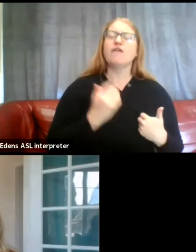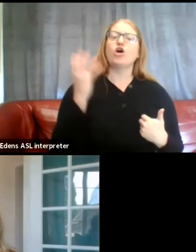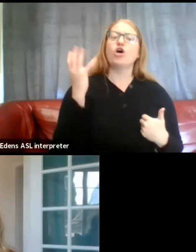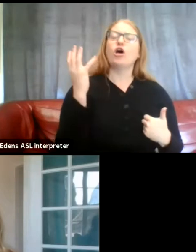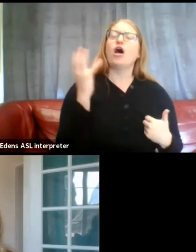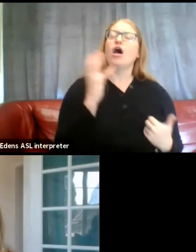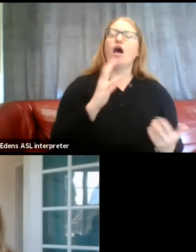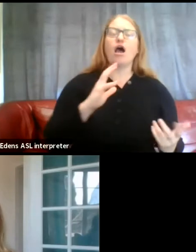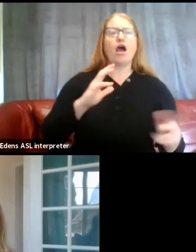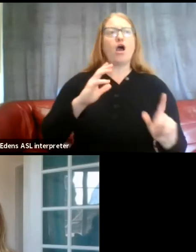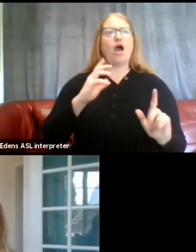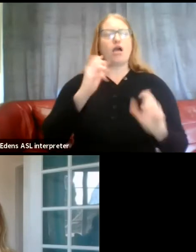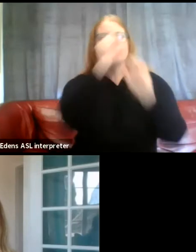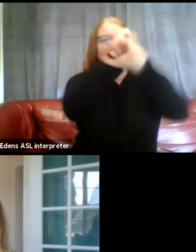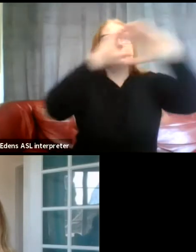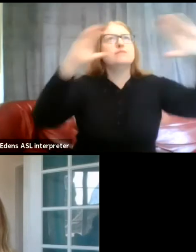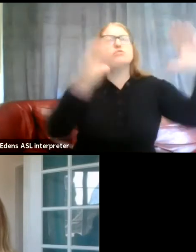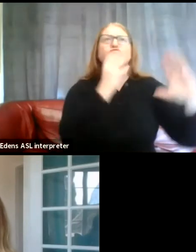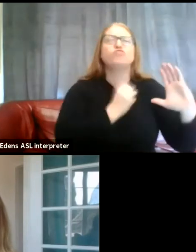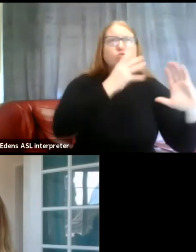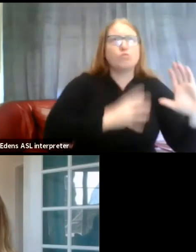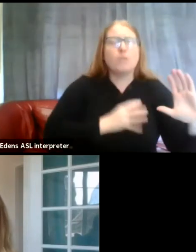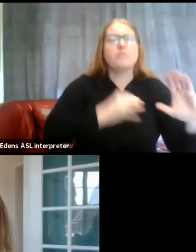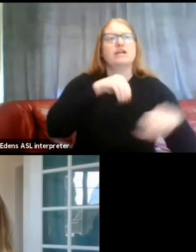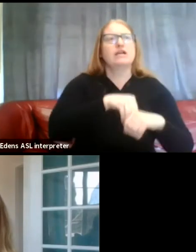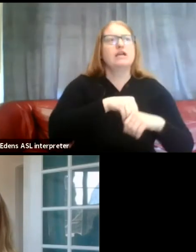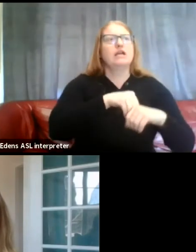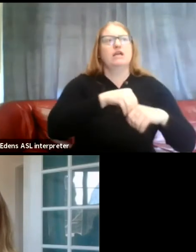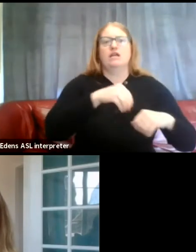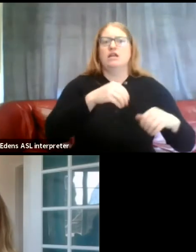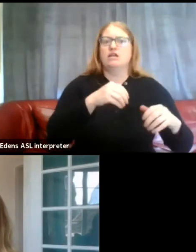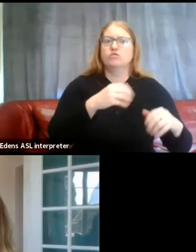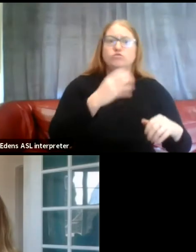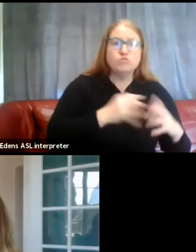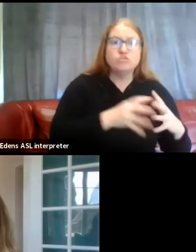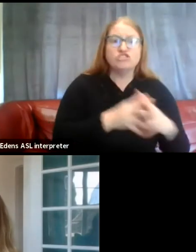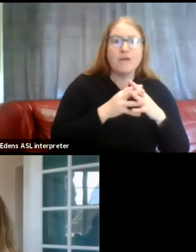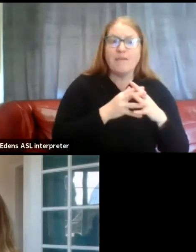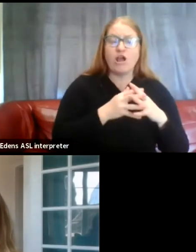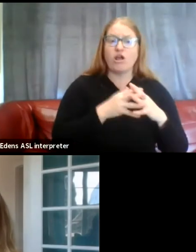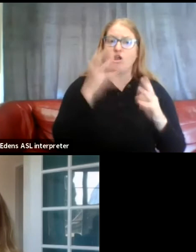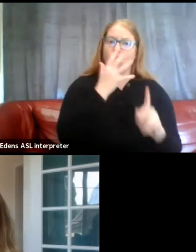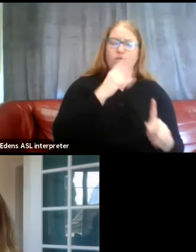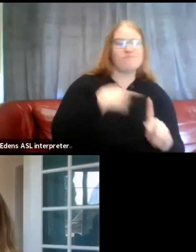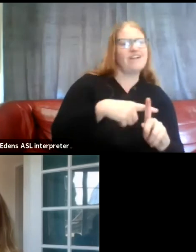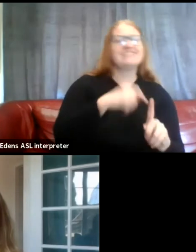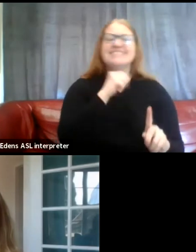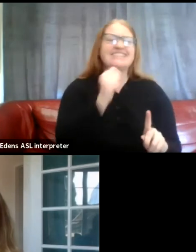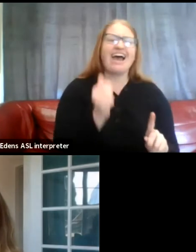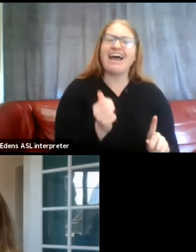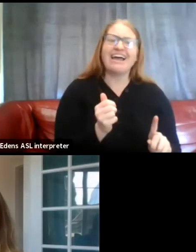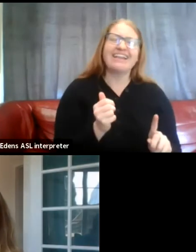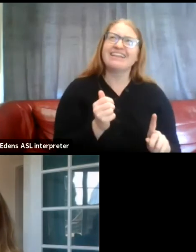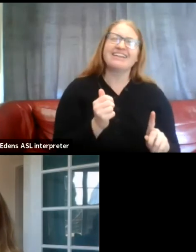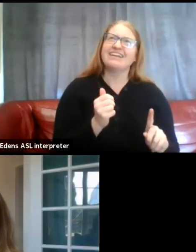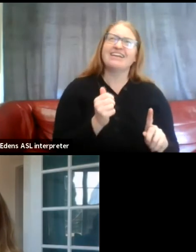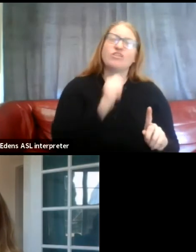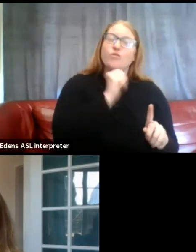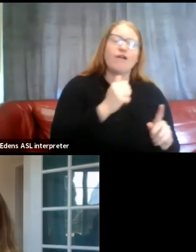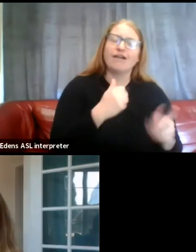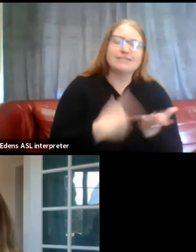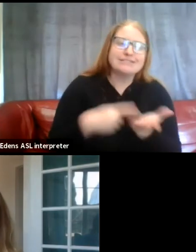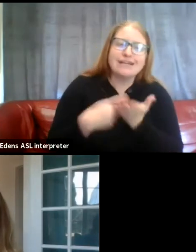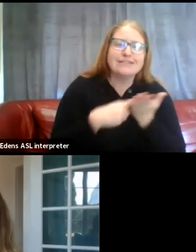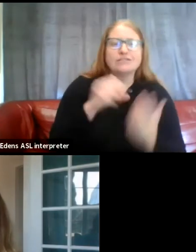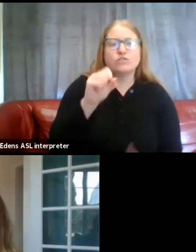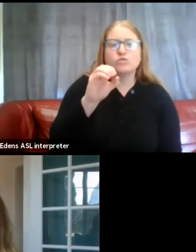as positive and American. And I know that they didn't, it's not like they were having conversations on the show about socialism. Like, you